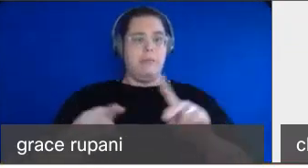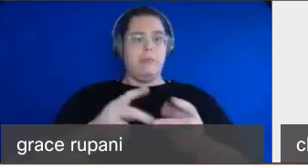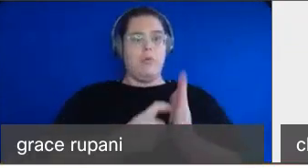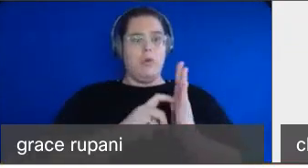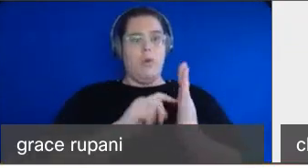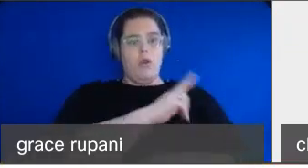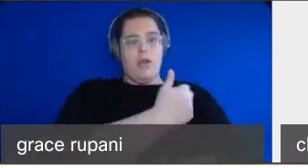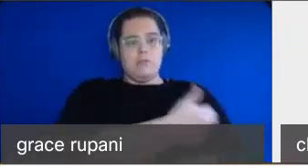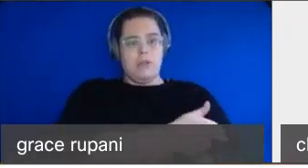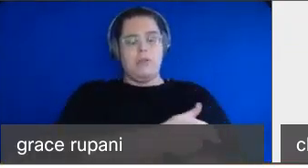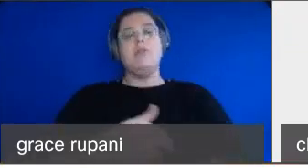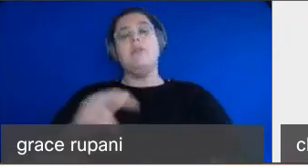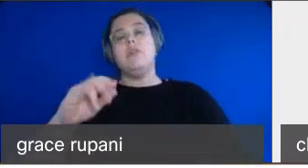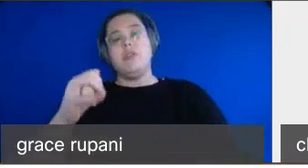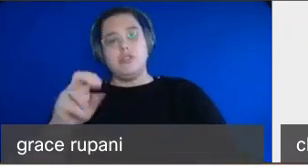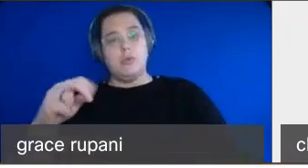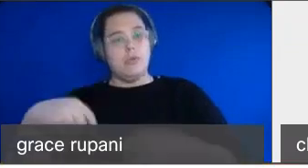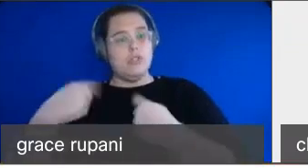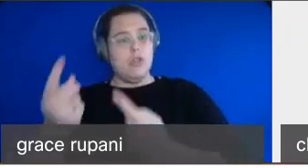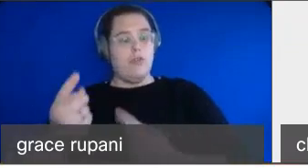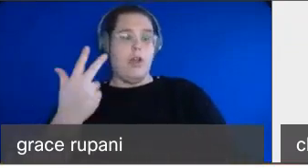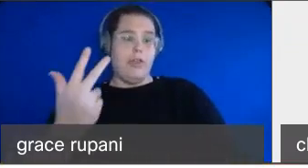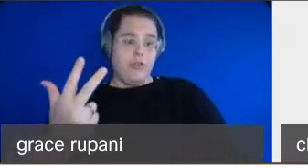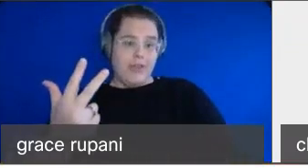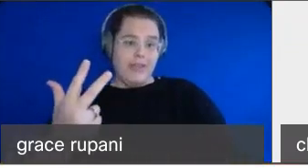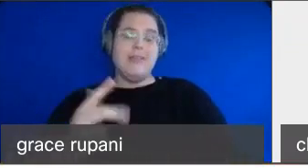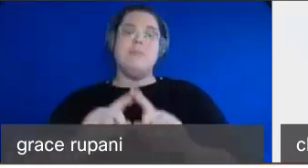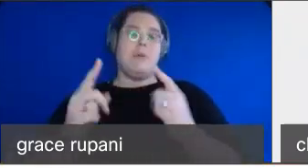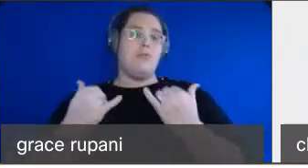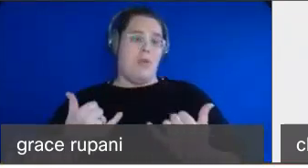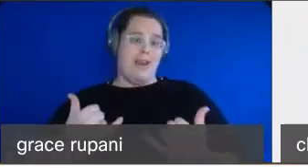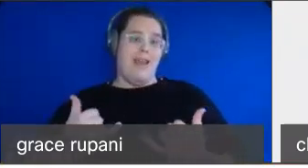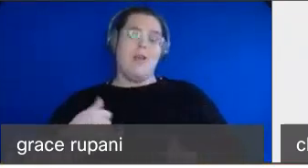3. We currently have 6 people who are hospitalized, including,